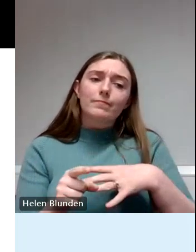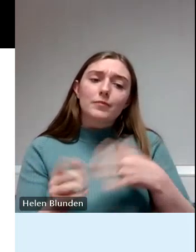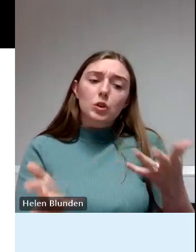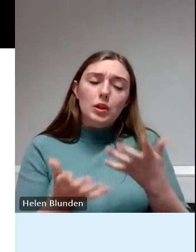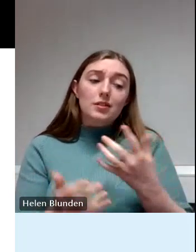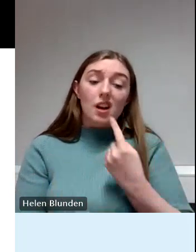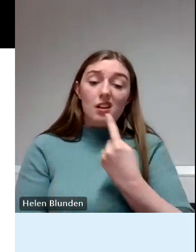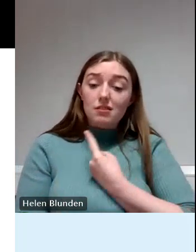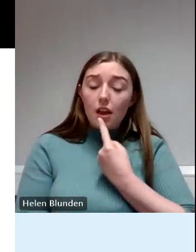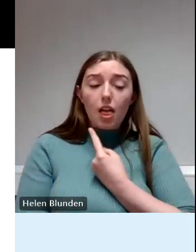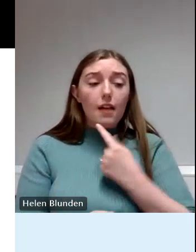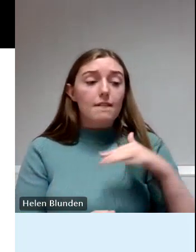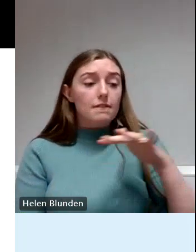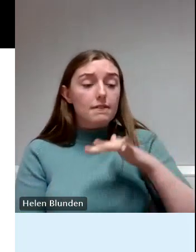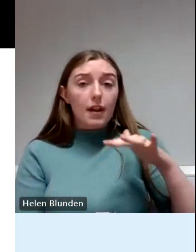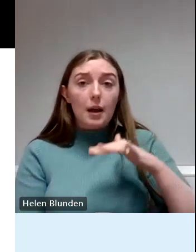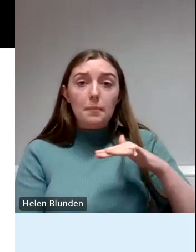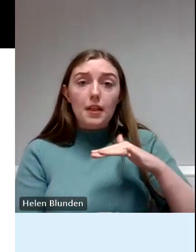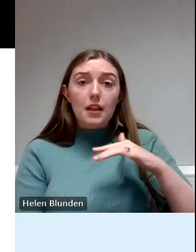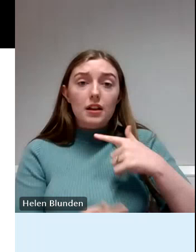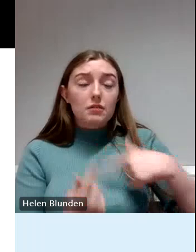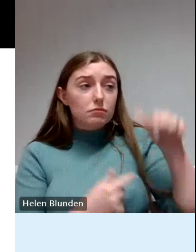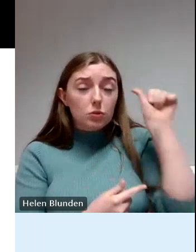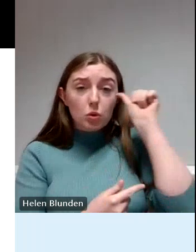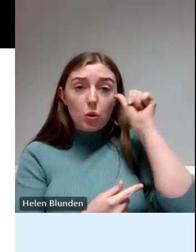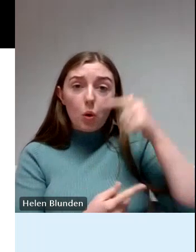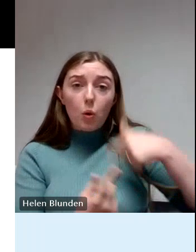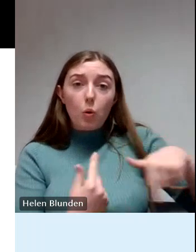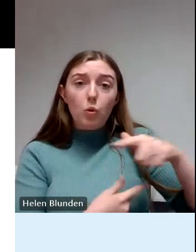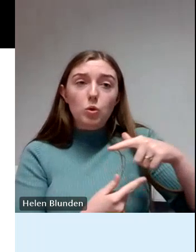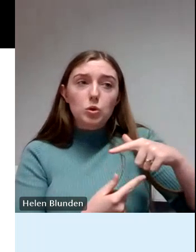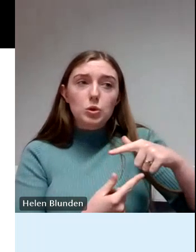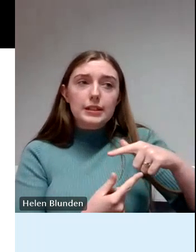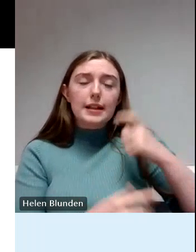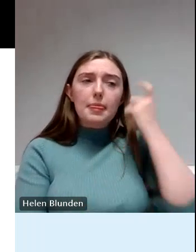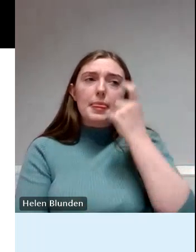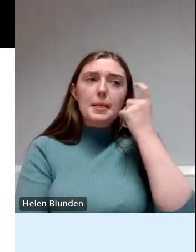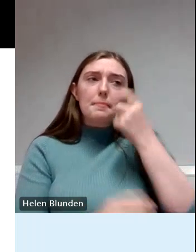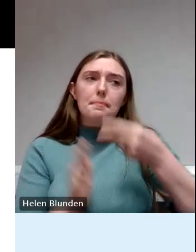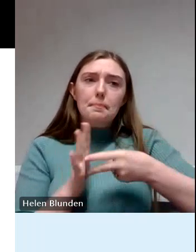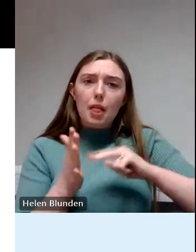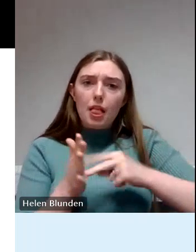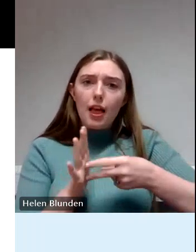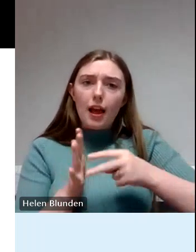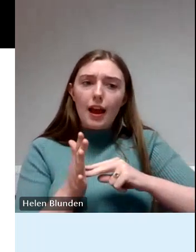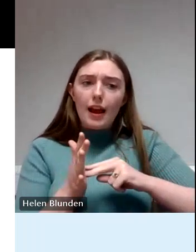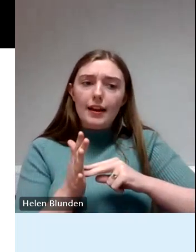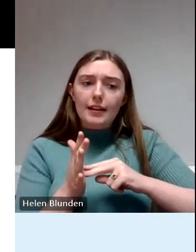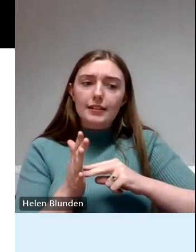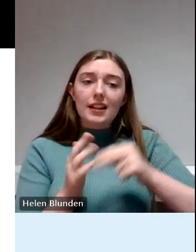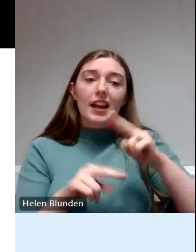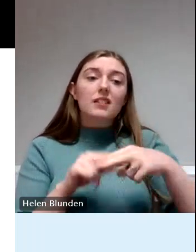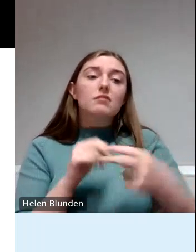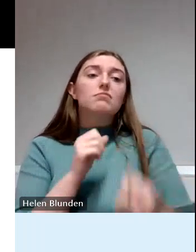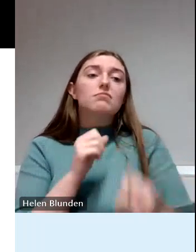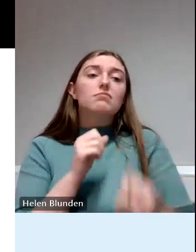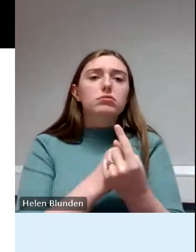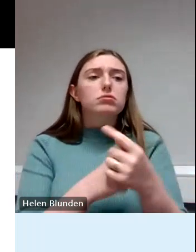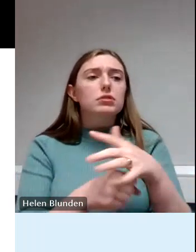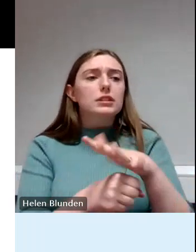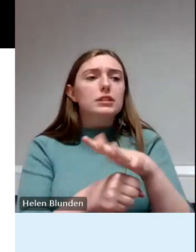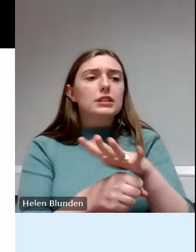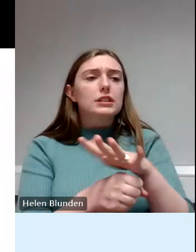our families, those we know, just to develop something of a plan for what you would do in a certain scenario with